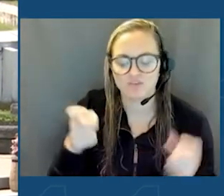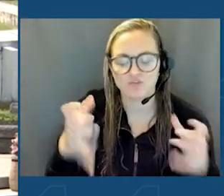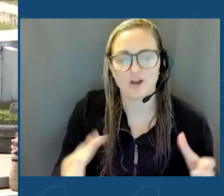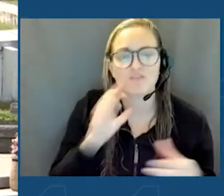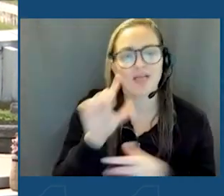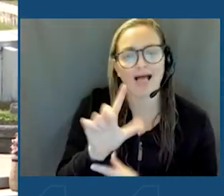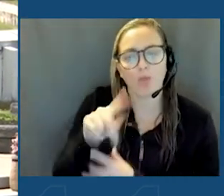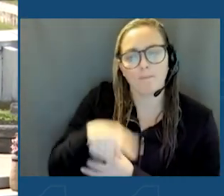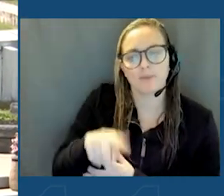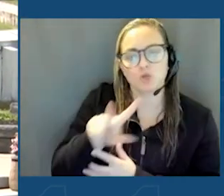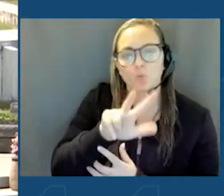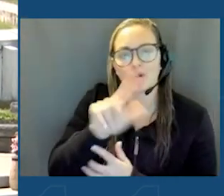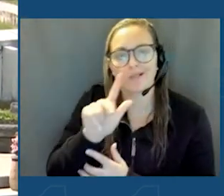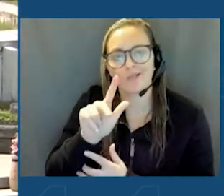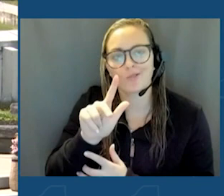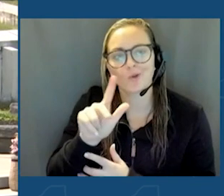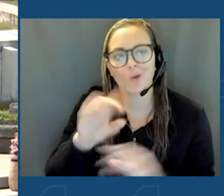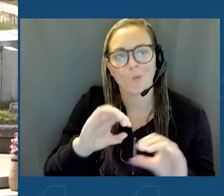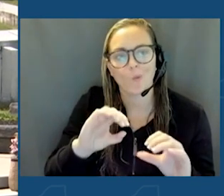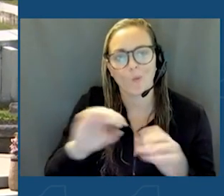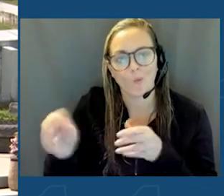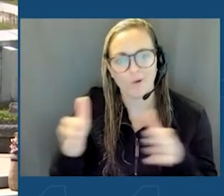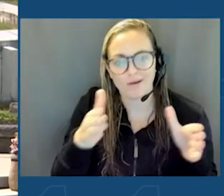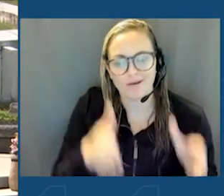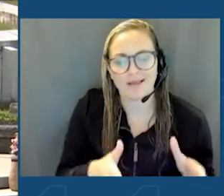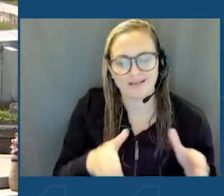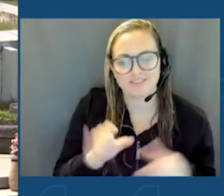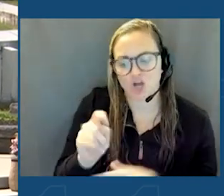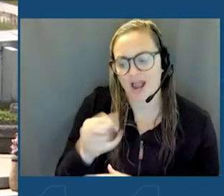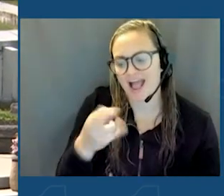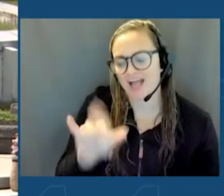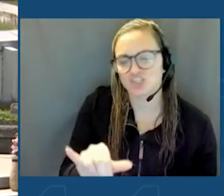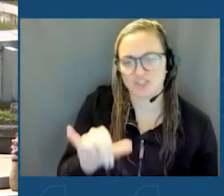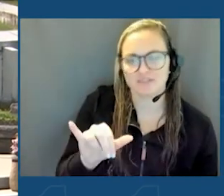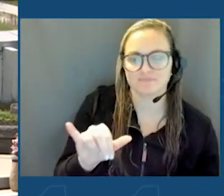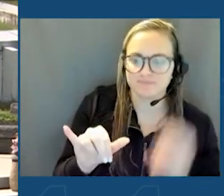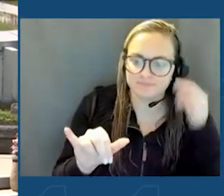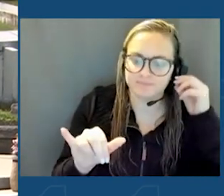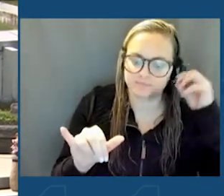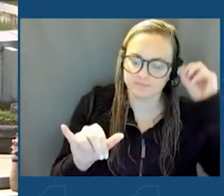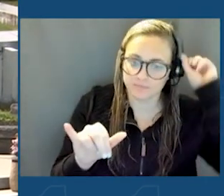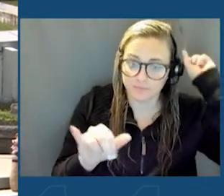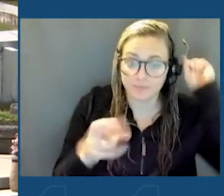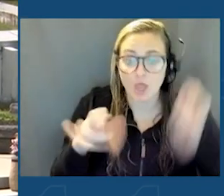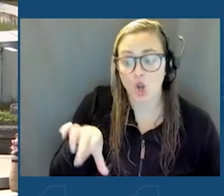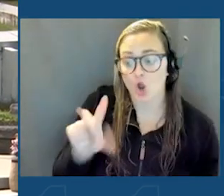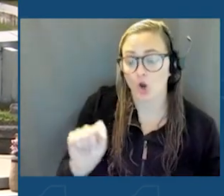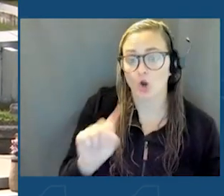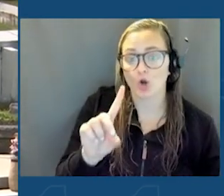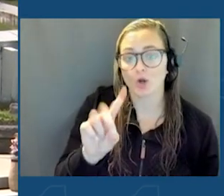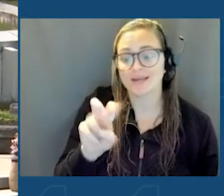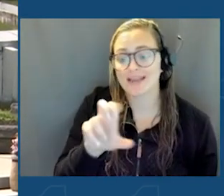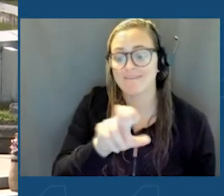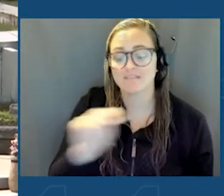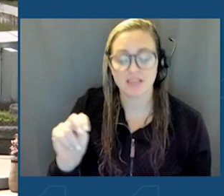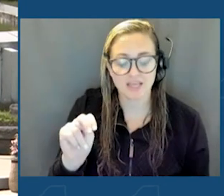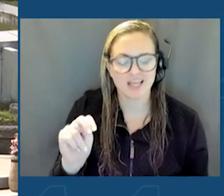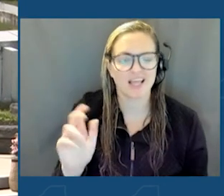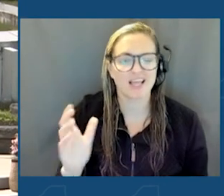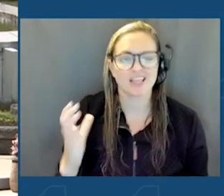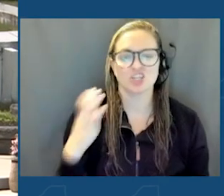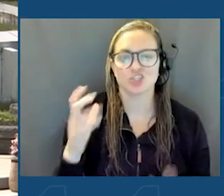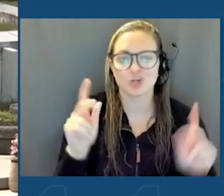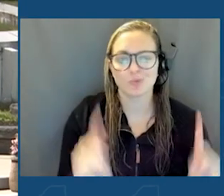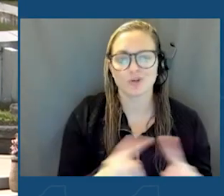Committee, Ashley Walden, the Mayor of Lake Placid, Art Devlin, the Chair of the ORDA